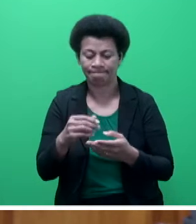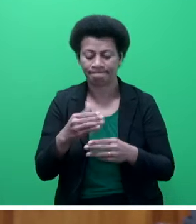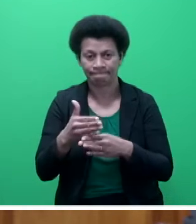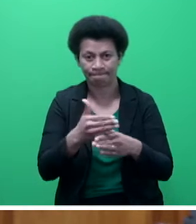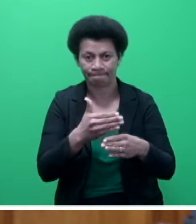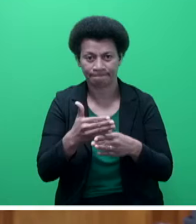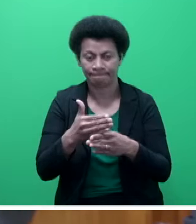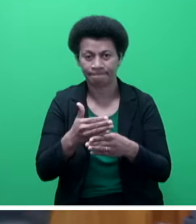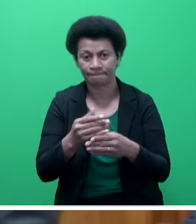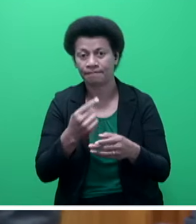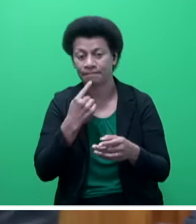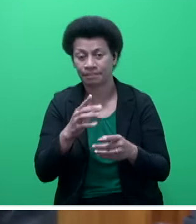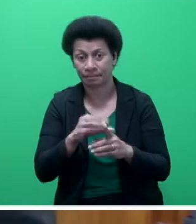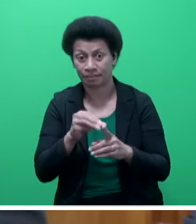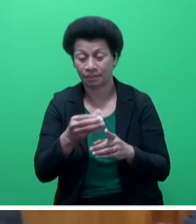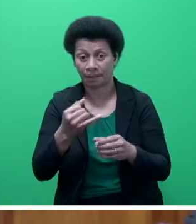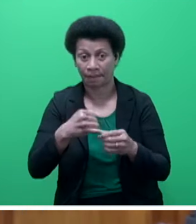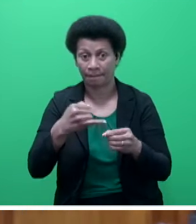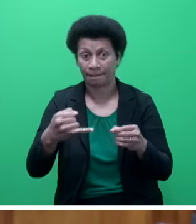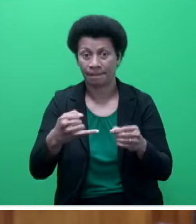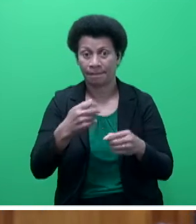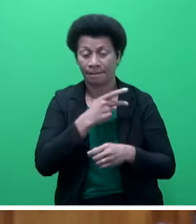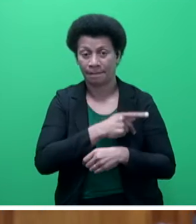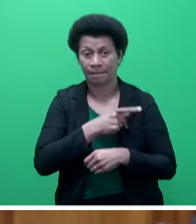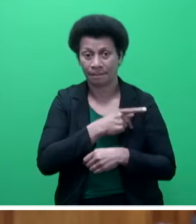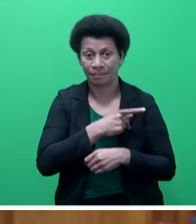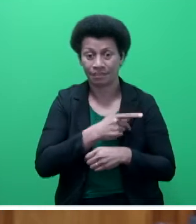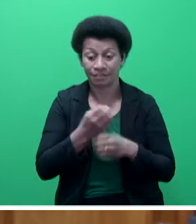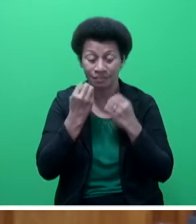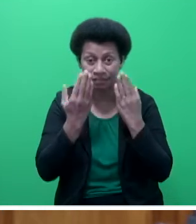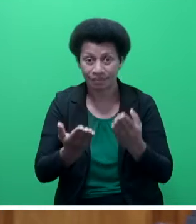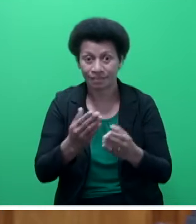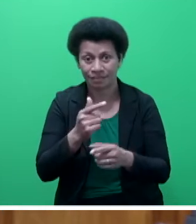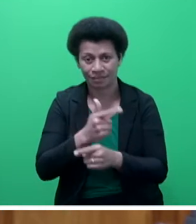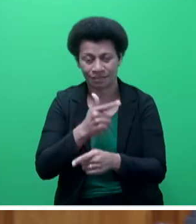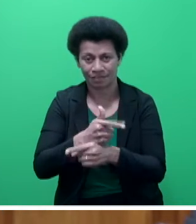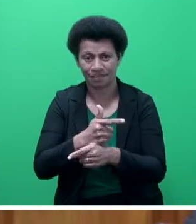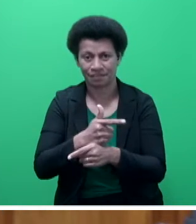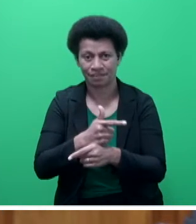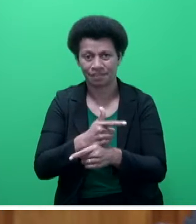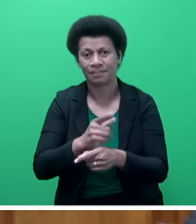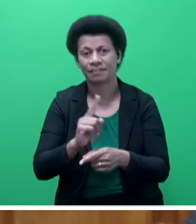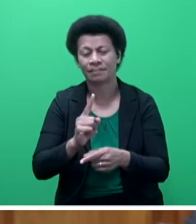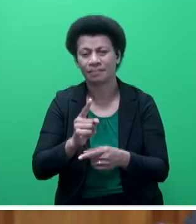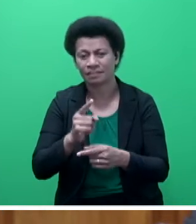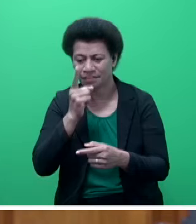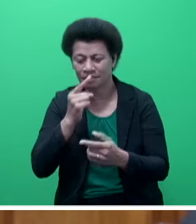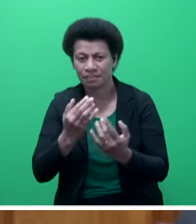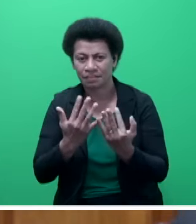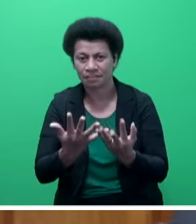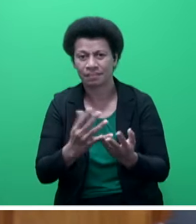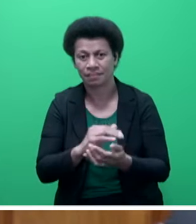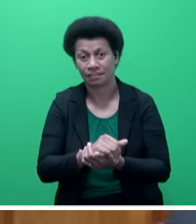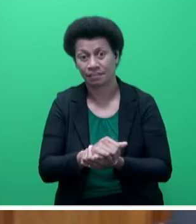the medical profession, which previously dictated the labour market. So through the Act, we've actually created a mechanism, Honourable